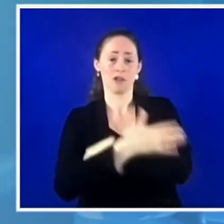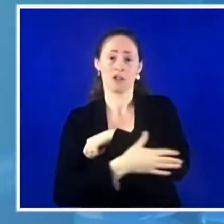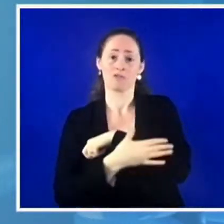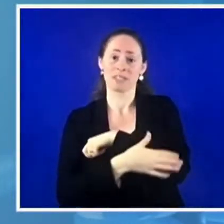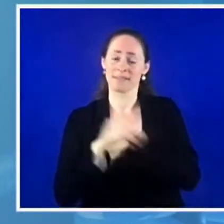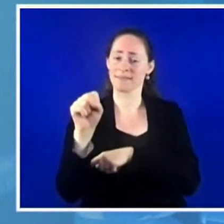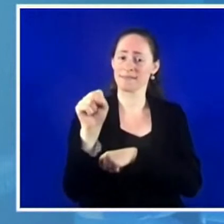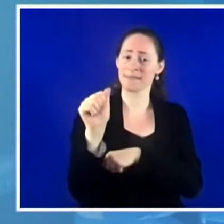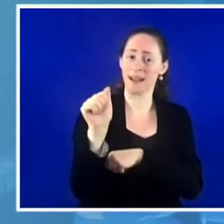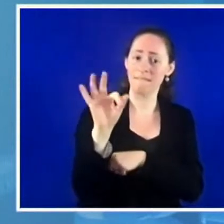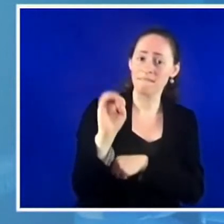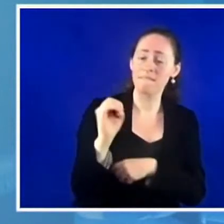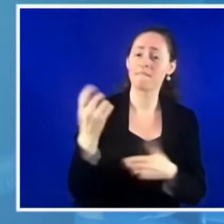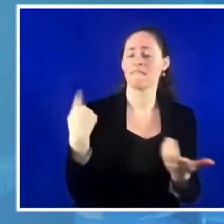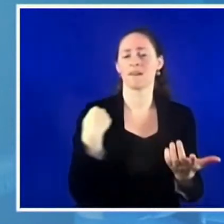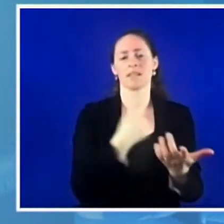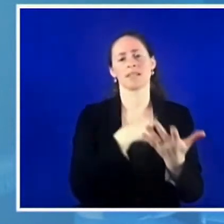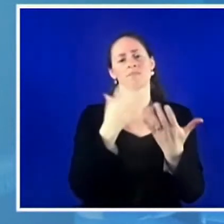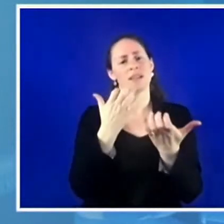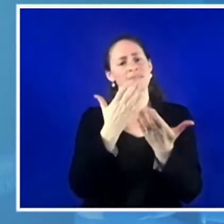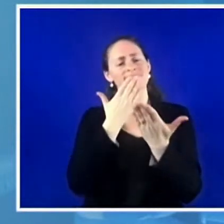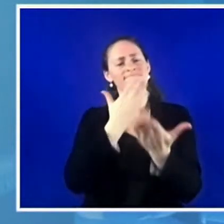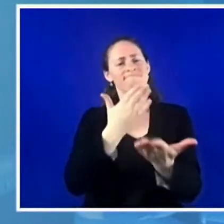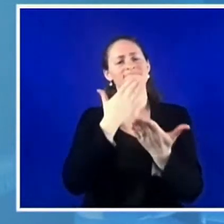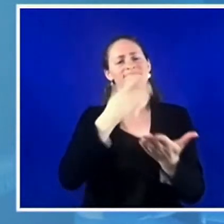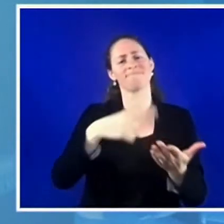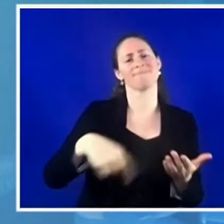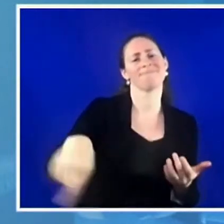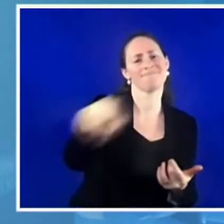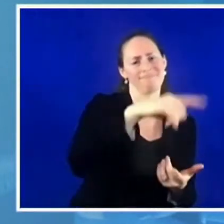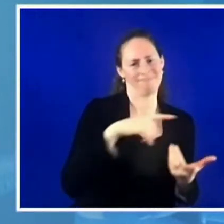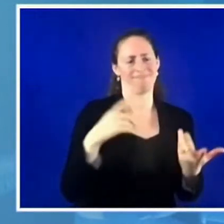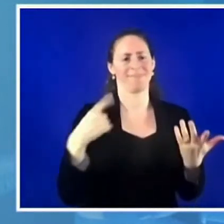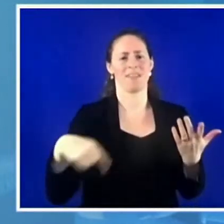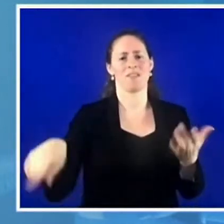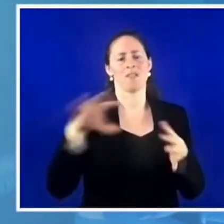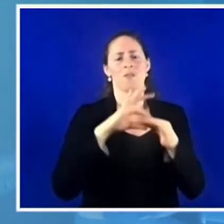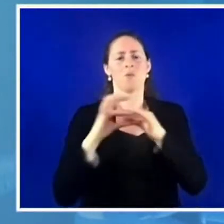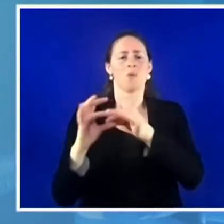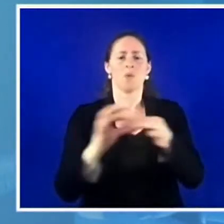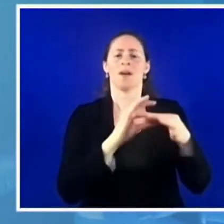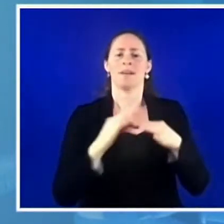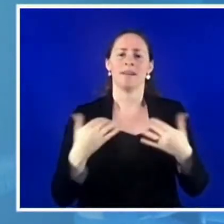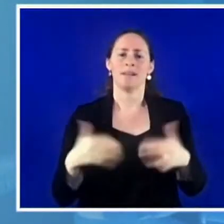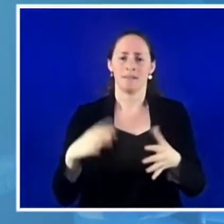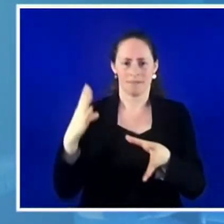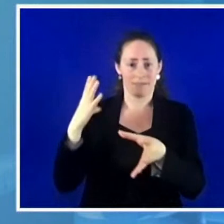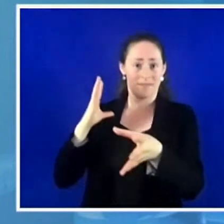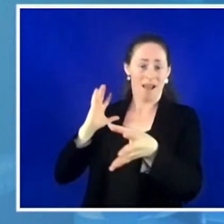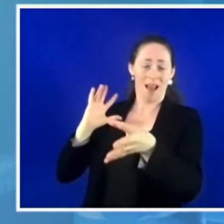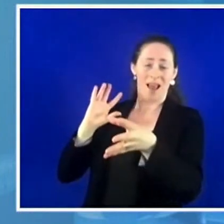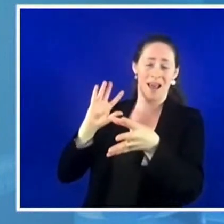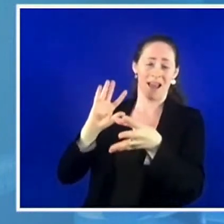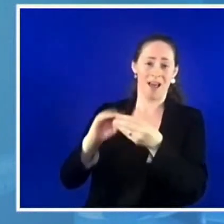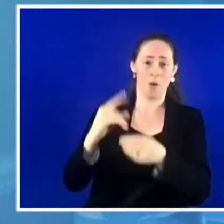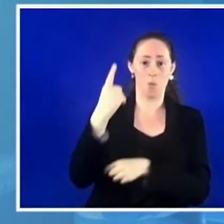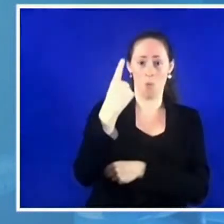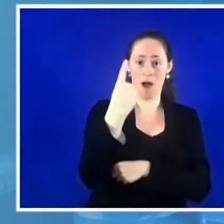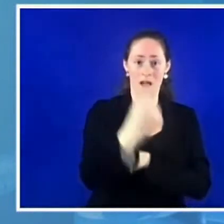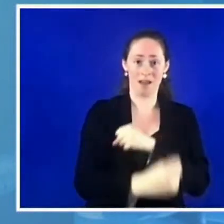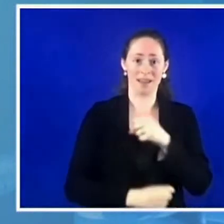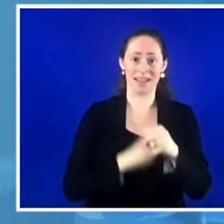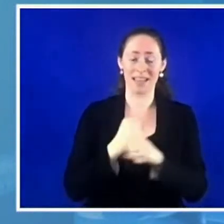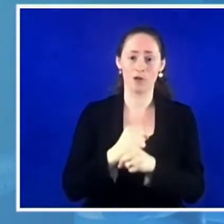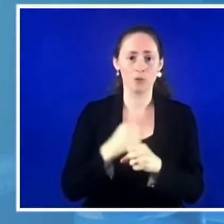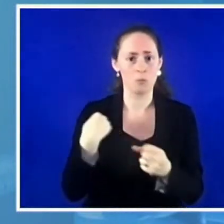families, and entire communities navigate a year of extraordinary uncertainty and very painful loss. But because of you, we now see